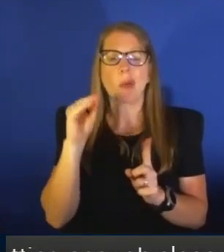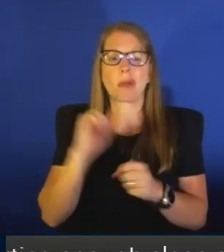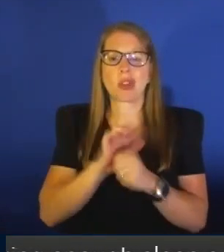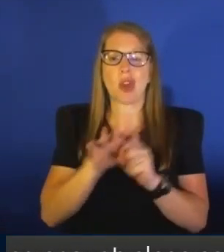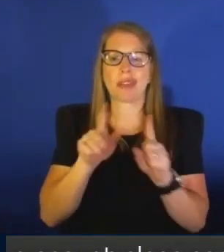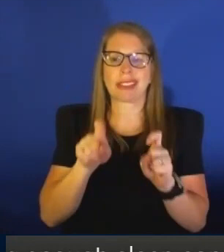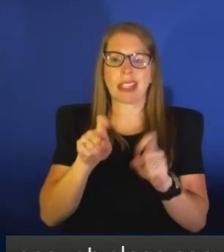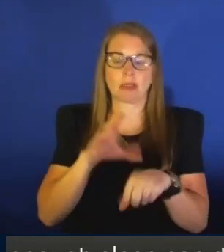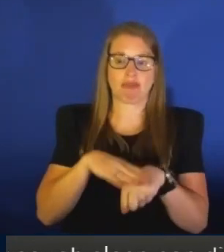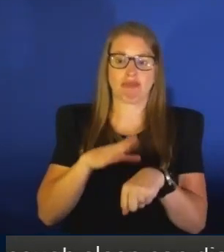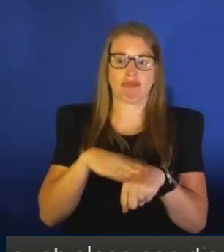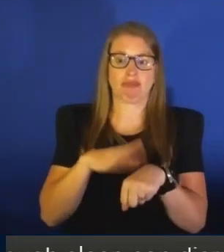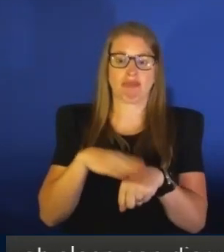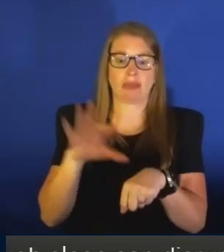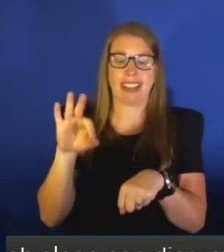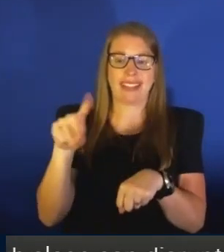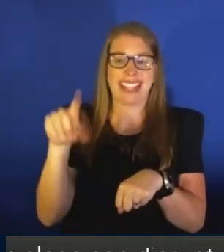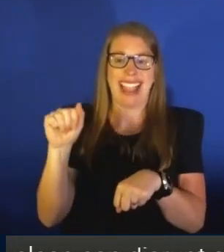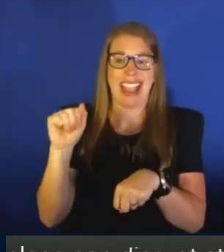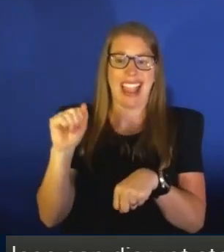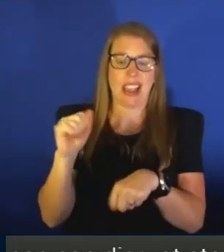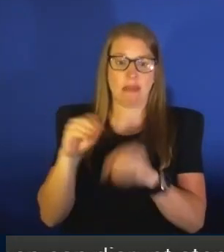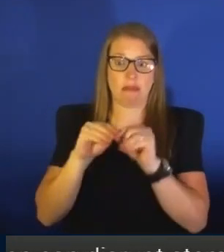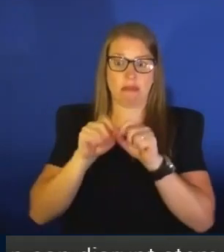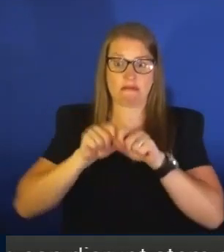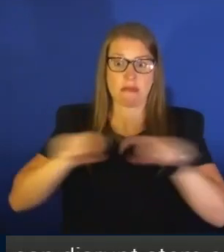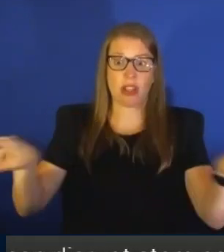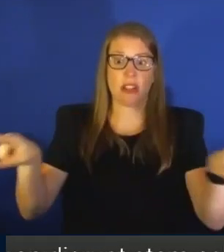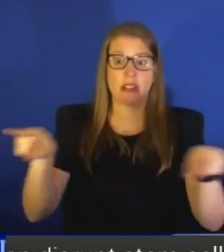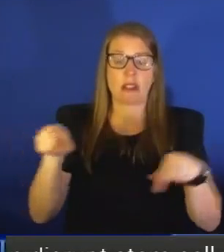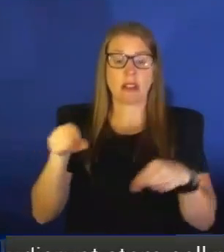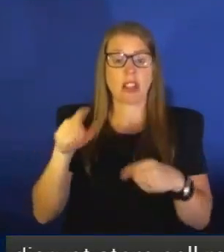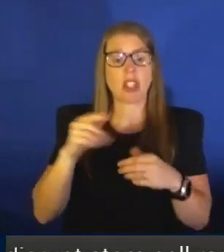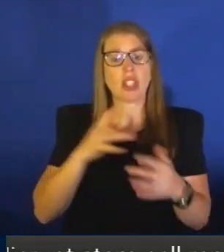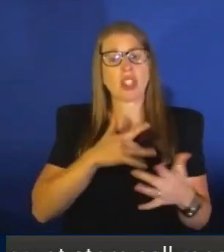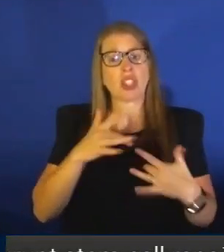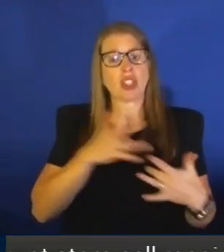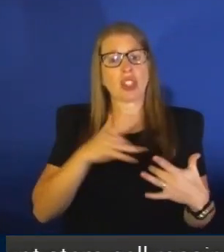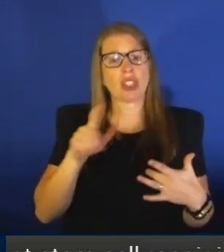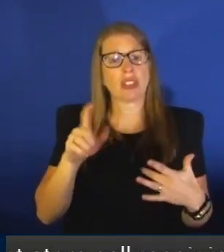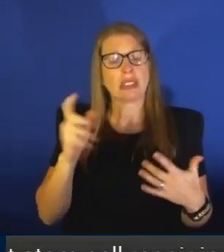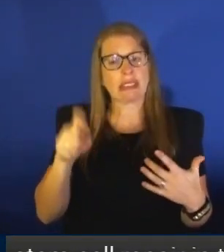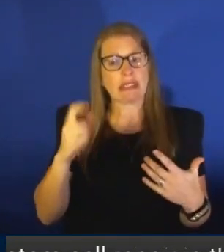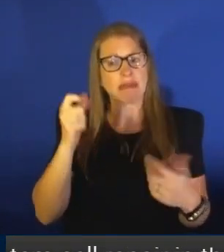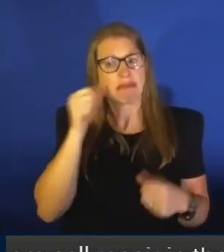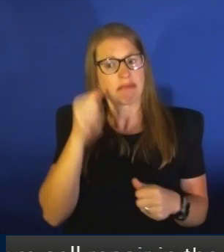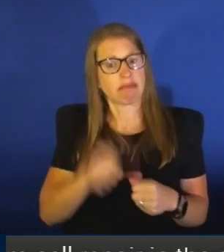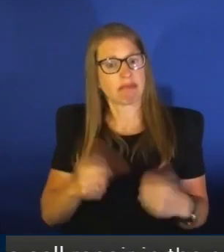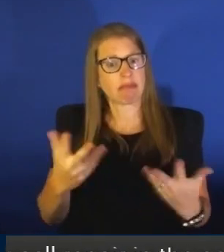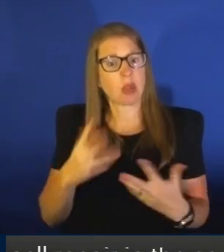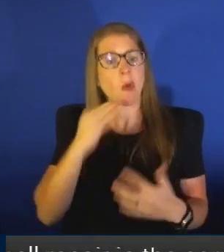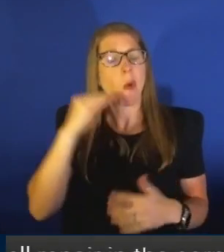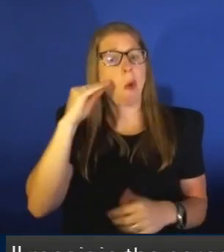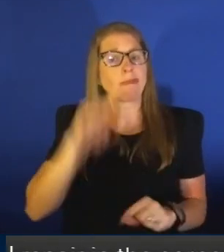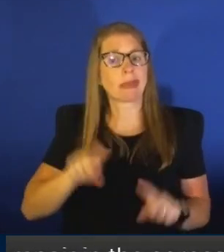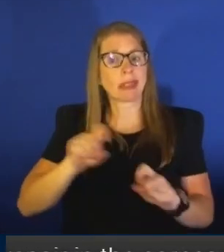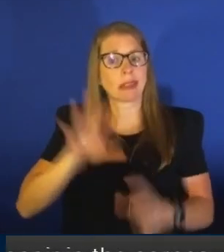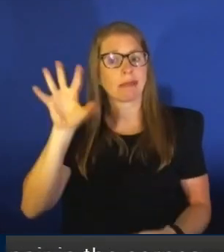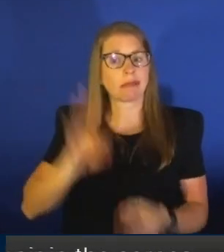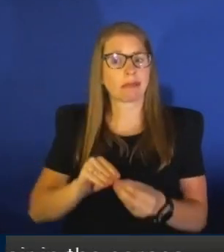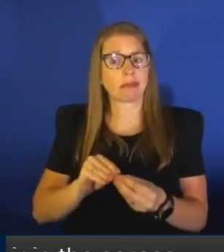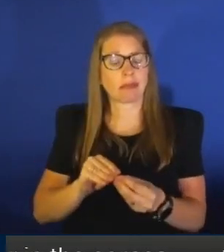coming out from the FDA. What concerns should we keep in mind? You know, we know that these home tests overall can,